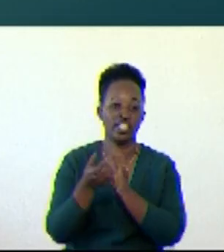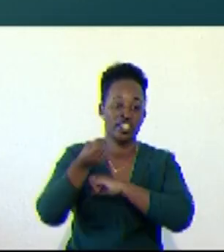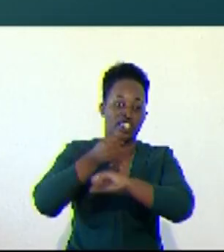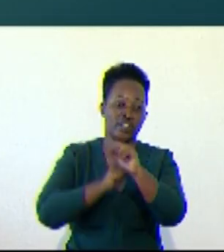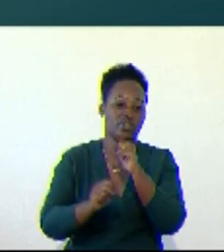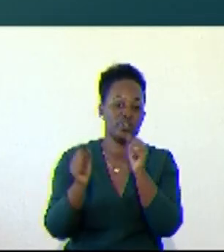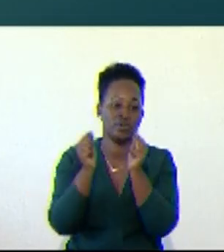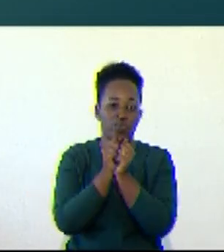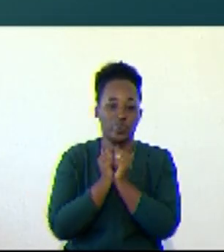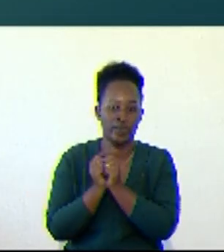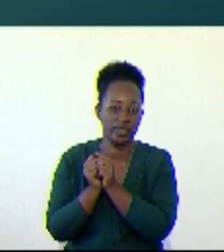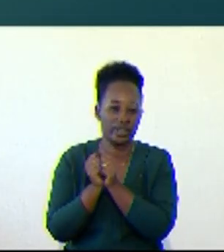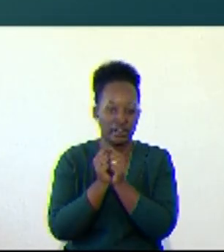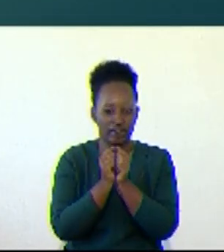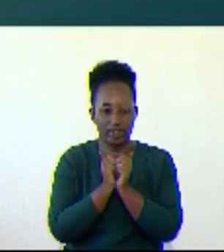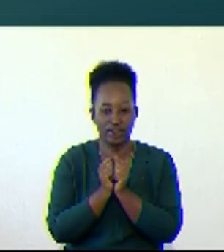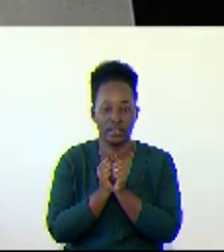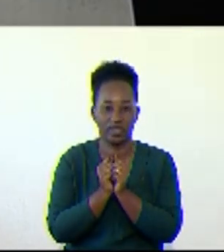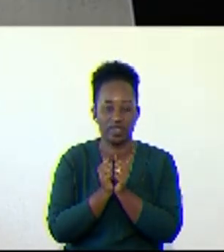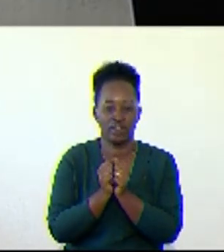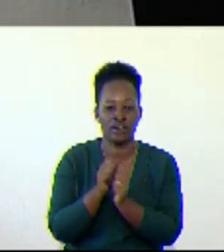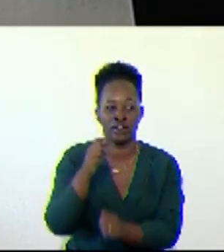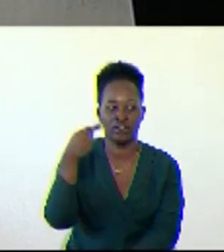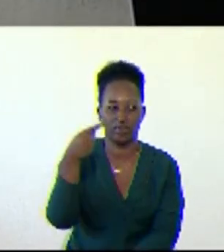a Grignard reagent, with the Grignard reagent we